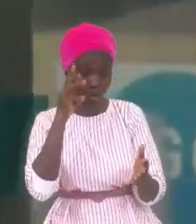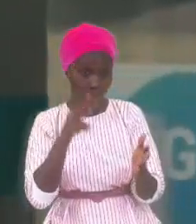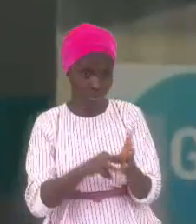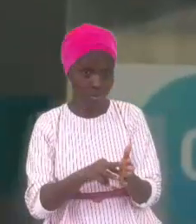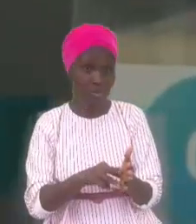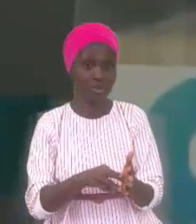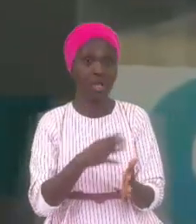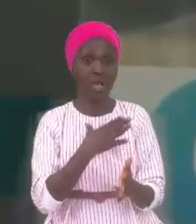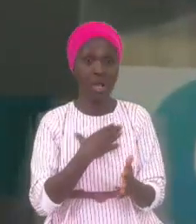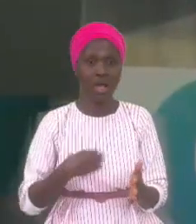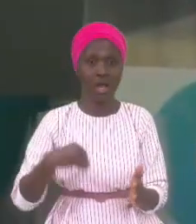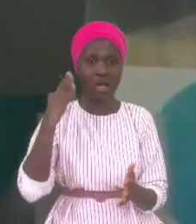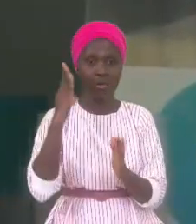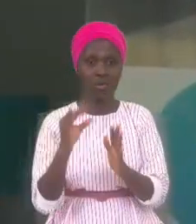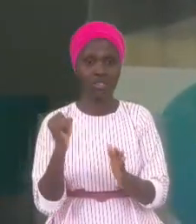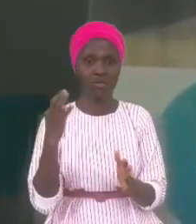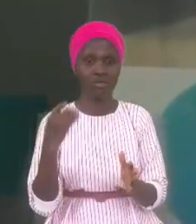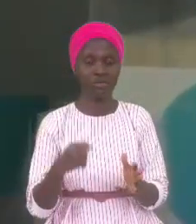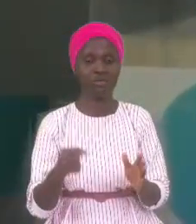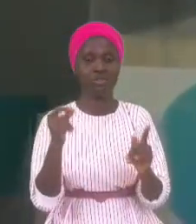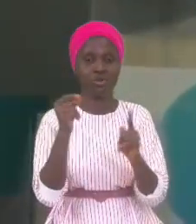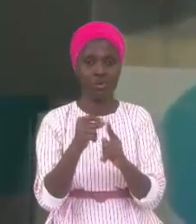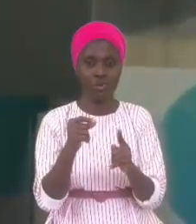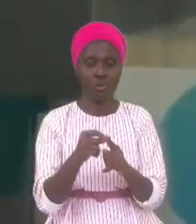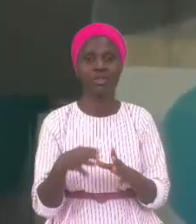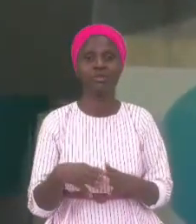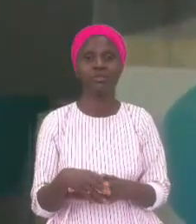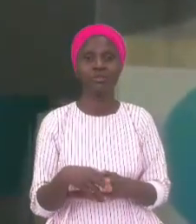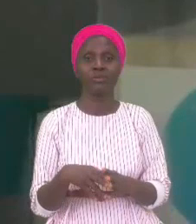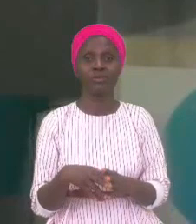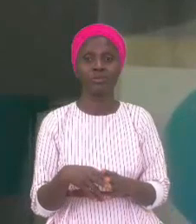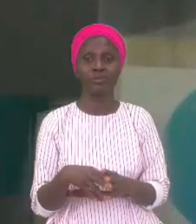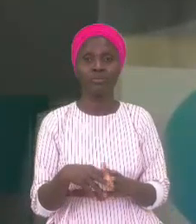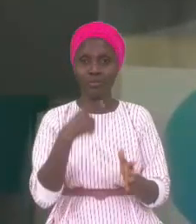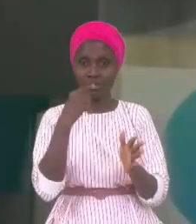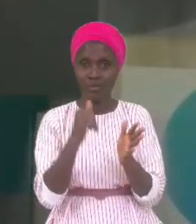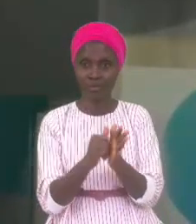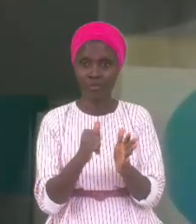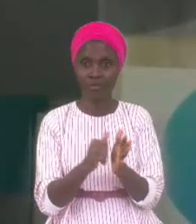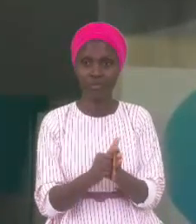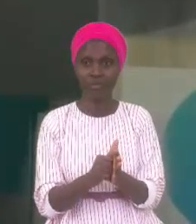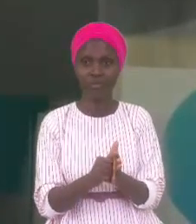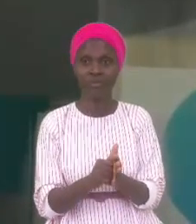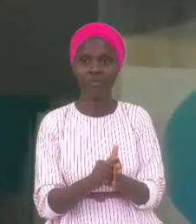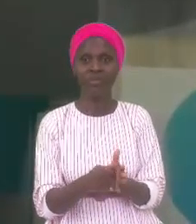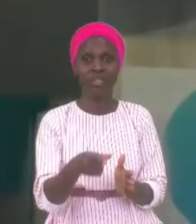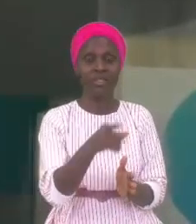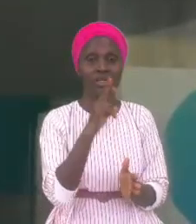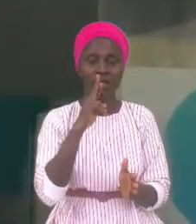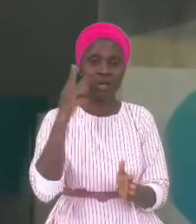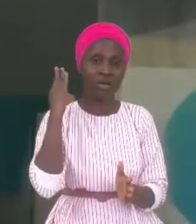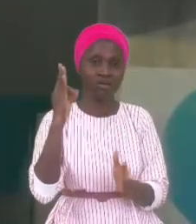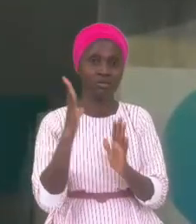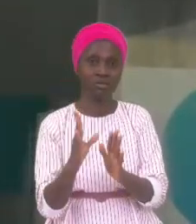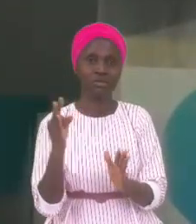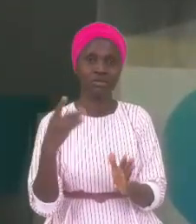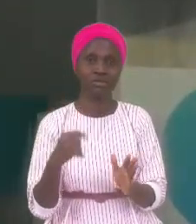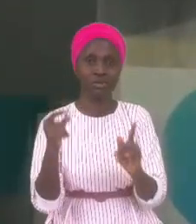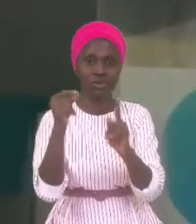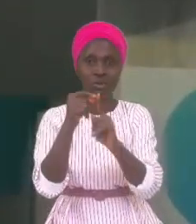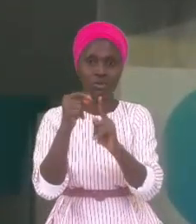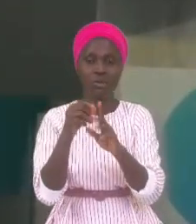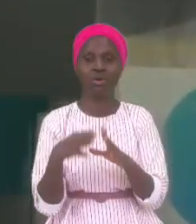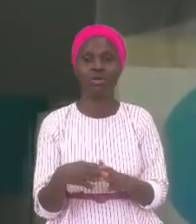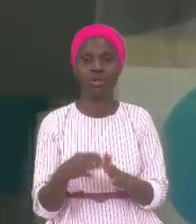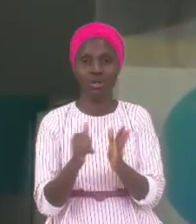were eyewitnesses of the ministry of Christ. And it says they're ministers of the word. That's why it